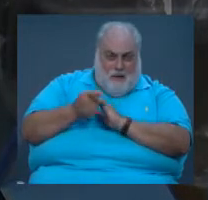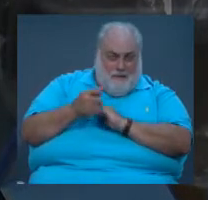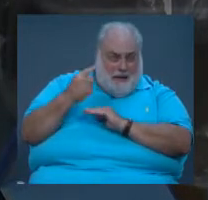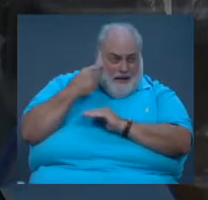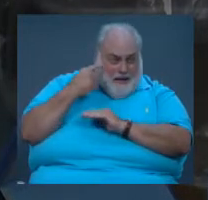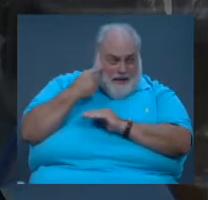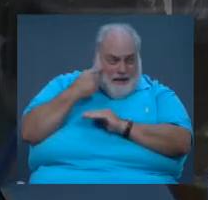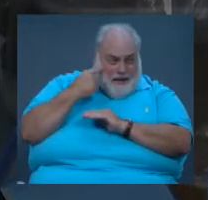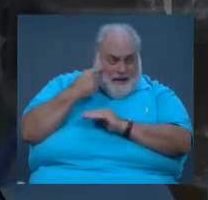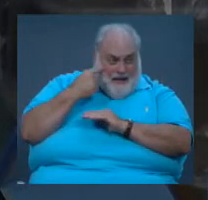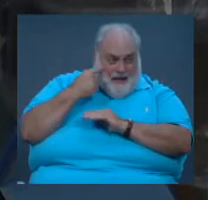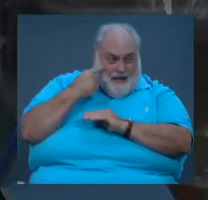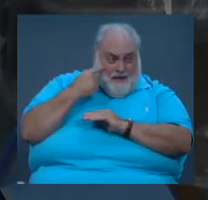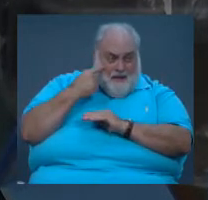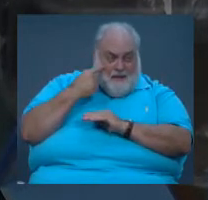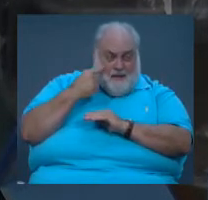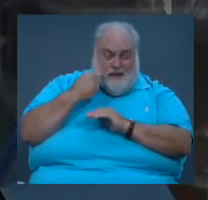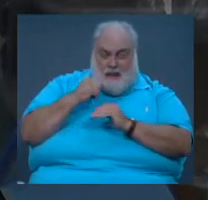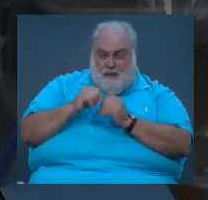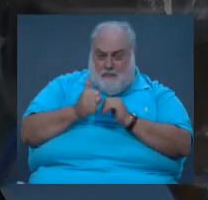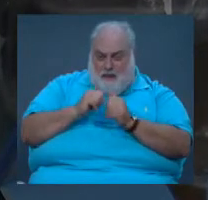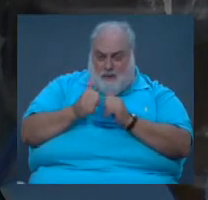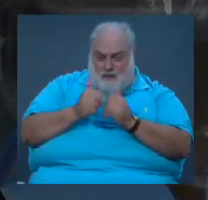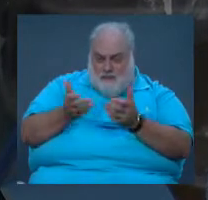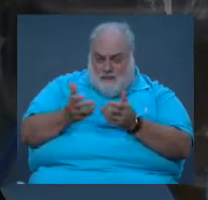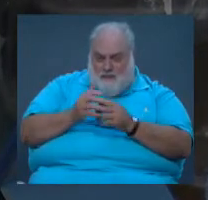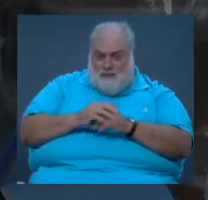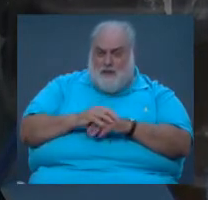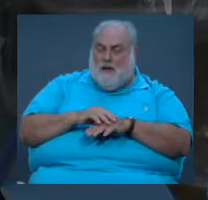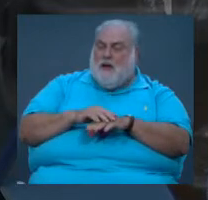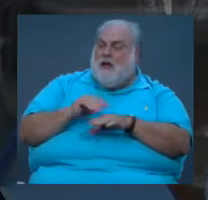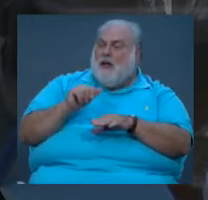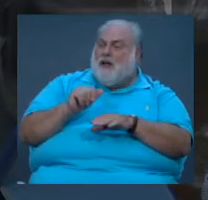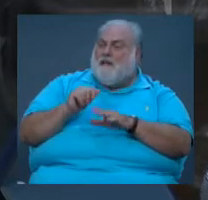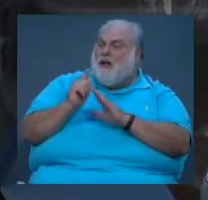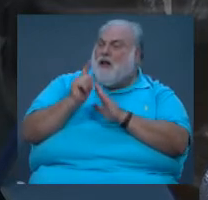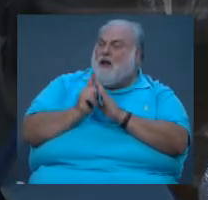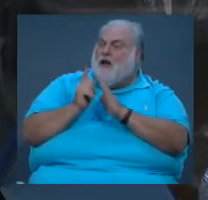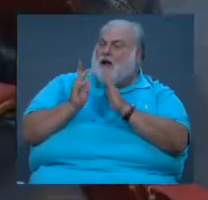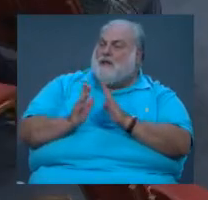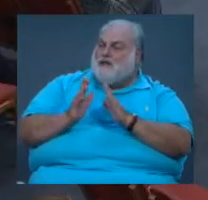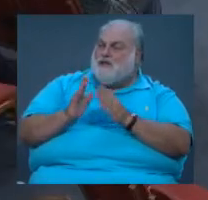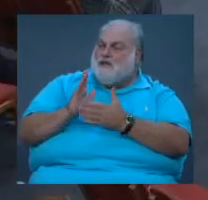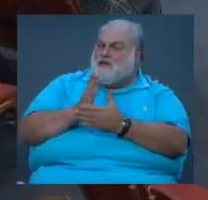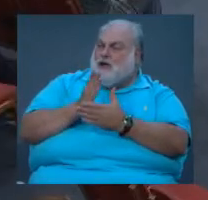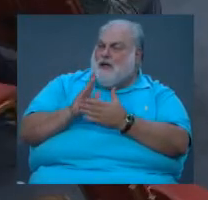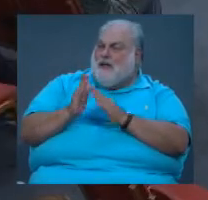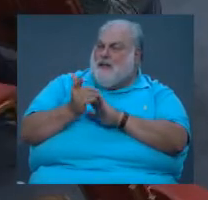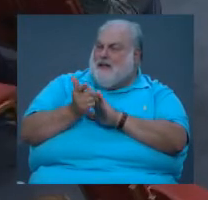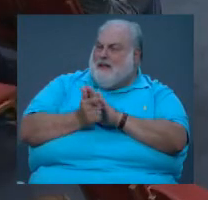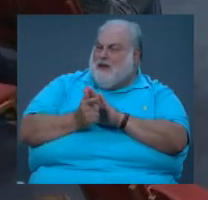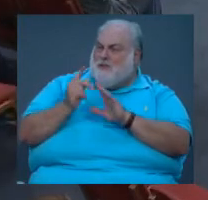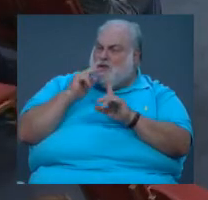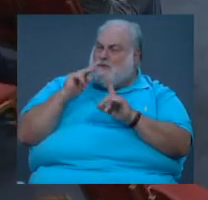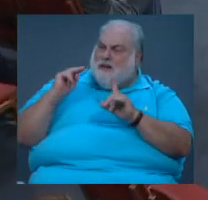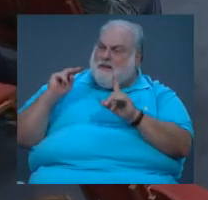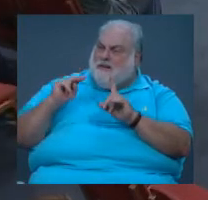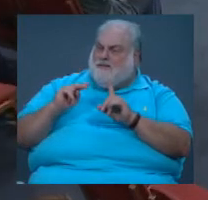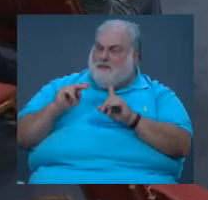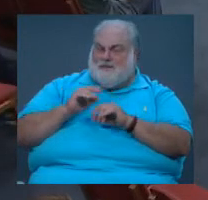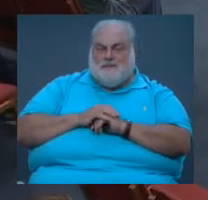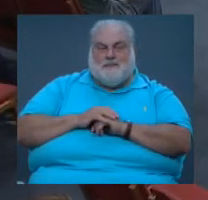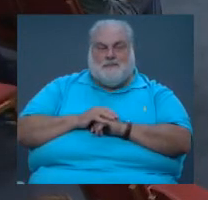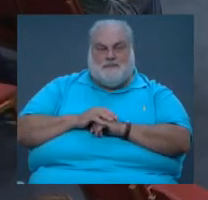hear it from whomever. Mr. Carpenter, can you share the legal perspective, please? Yes,